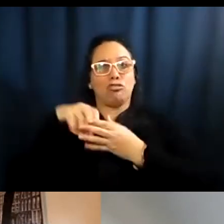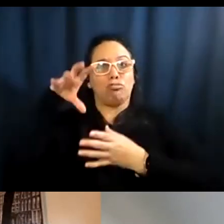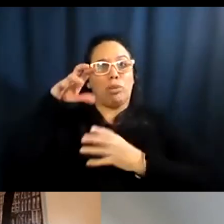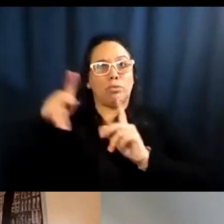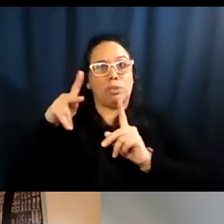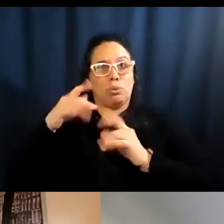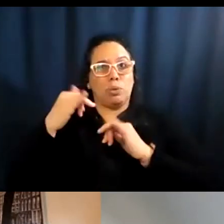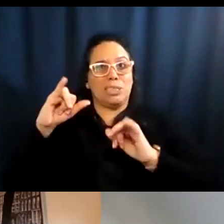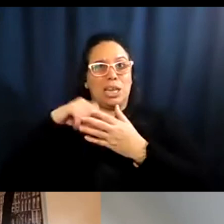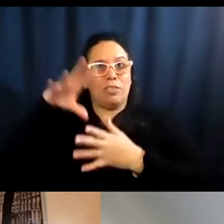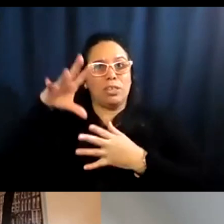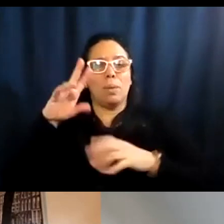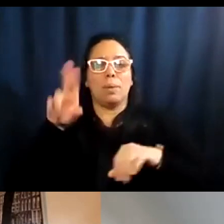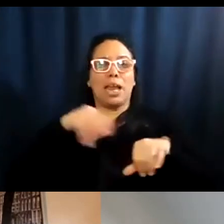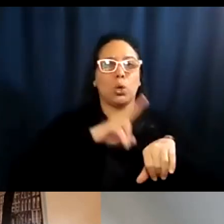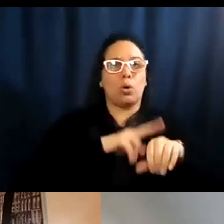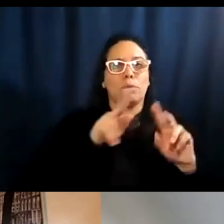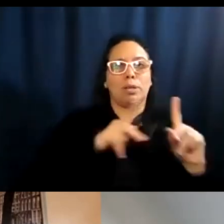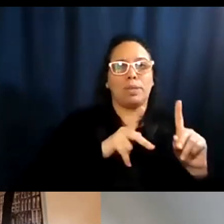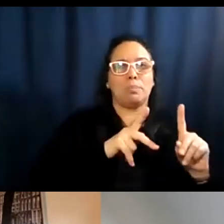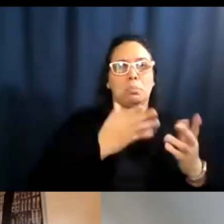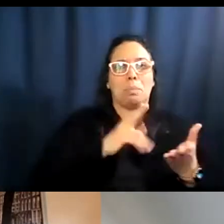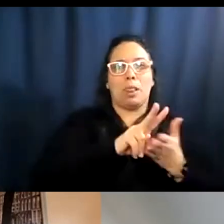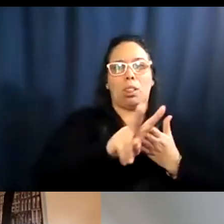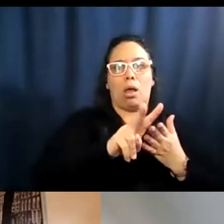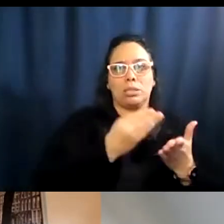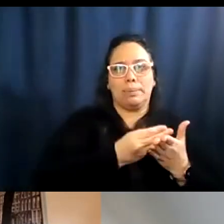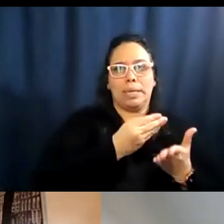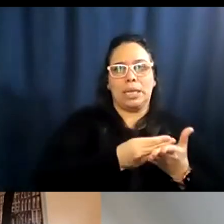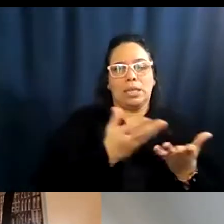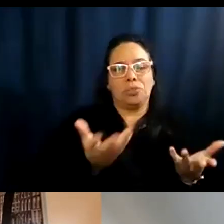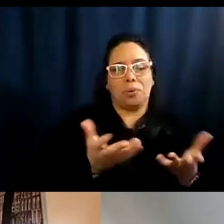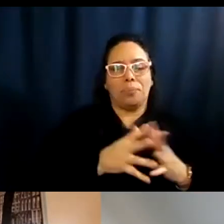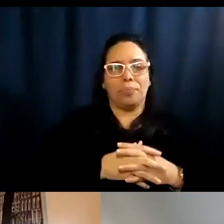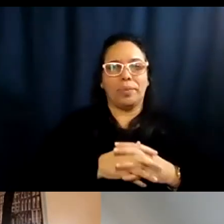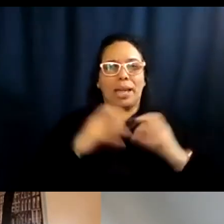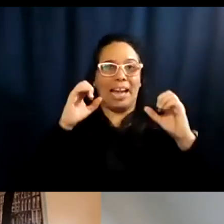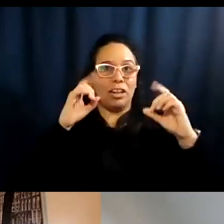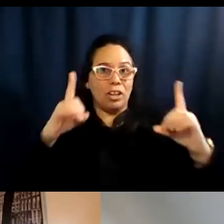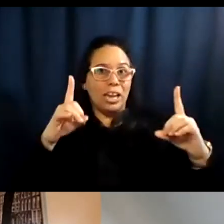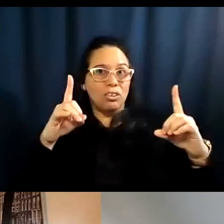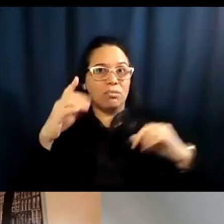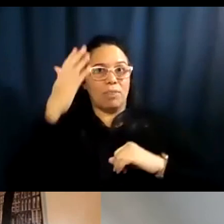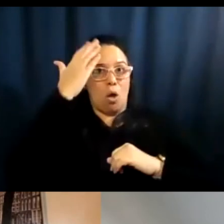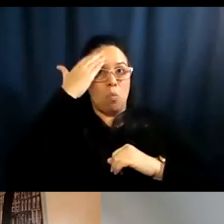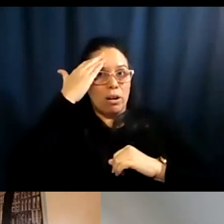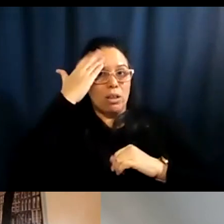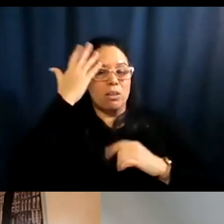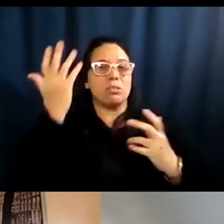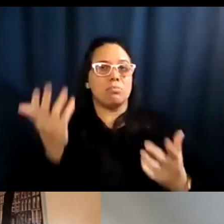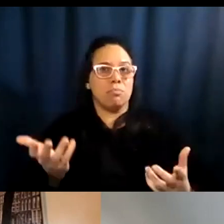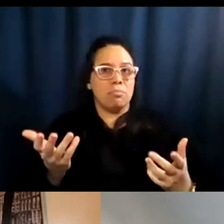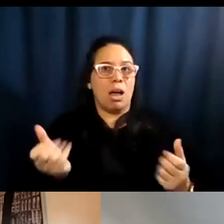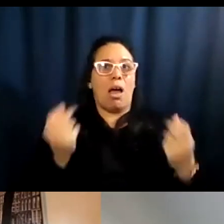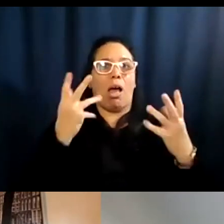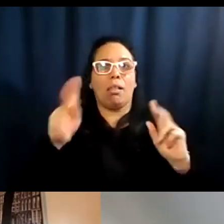ended up losing a lot of money in that GameStop stock. So I think maybe, you know, education and awareness. I know a lot of people don't know how to